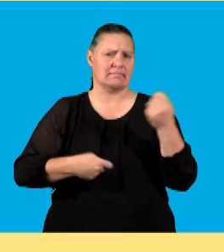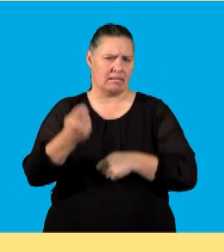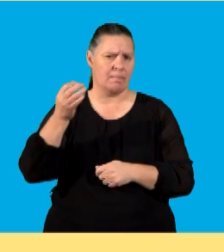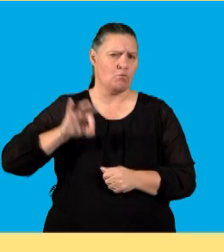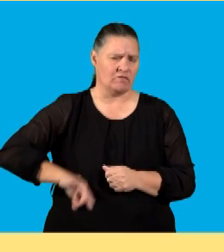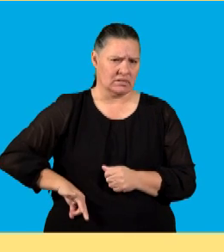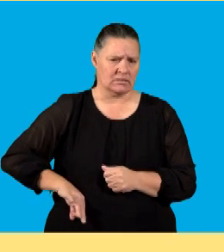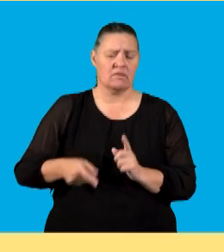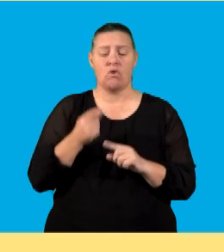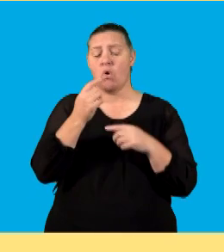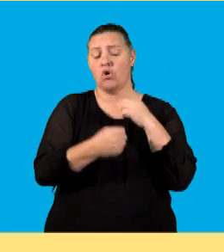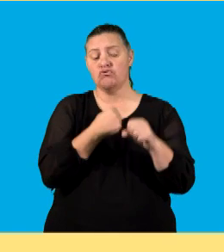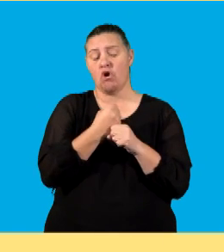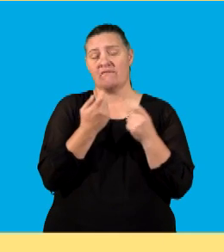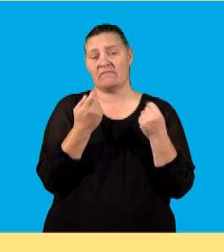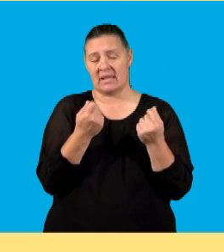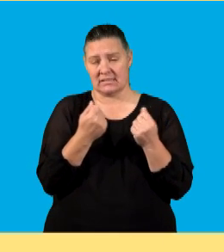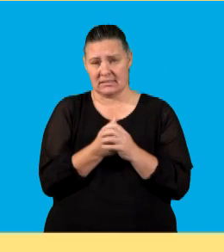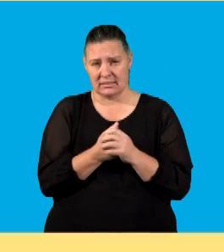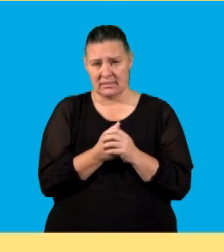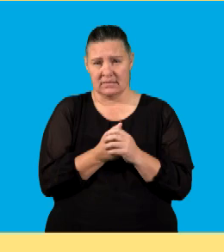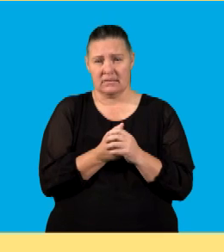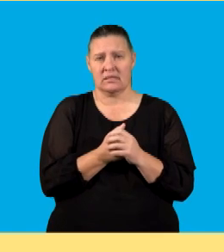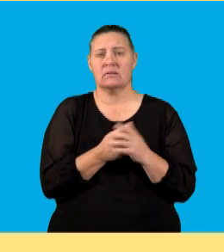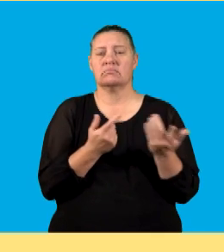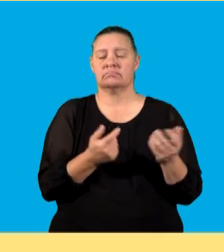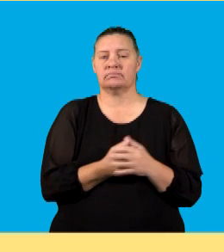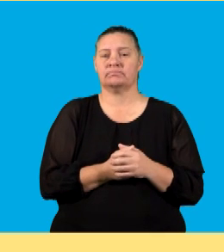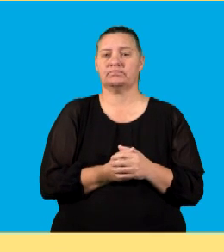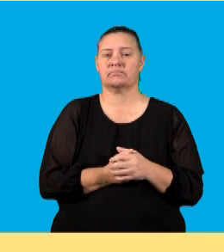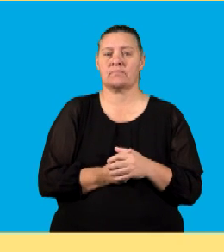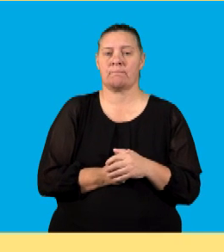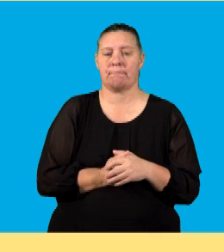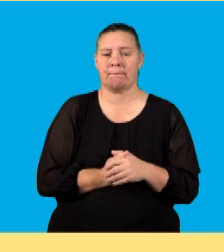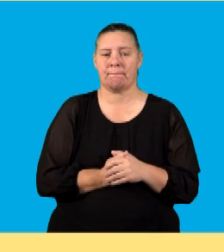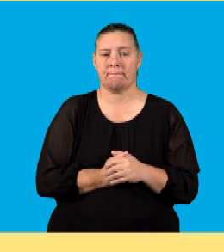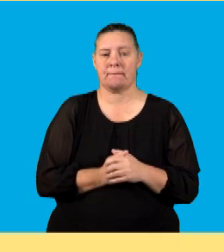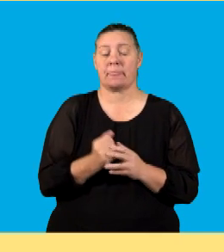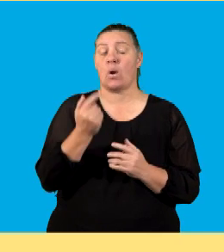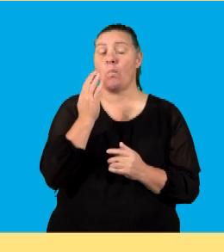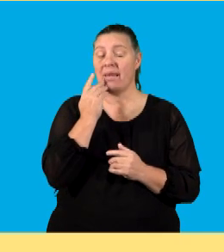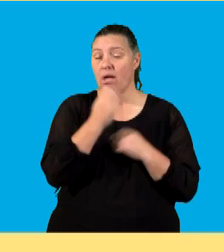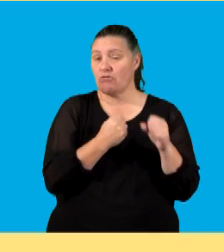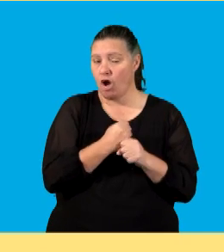on sales for the financial year, the percentage operating profit for the